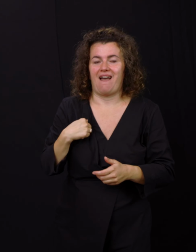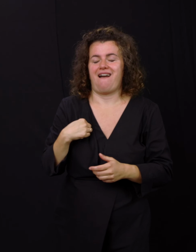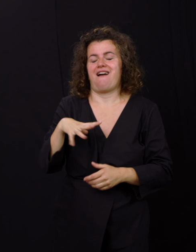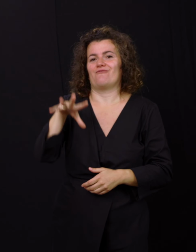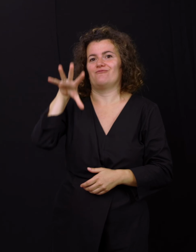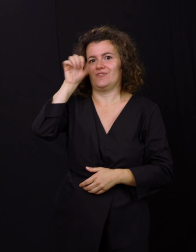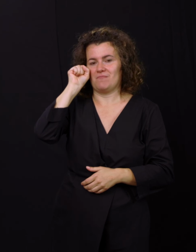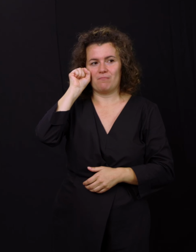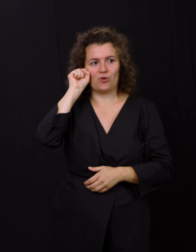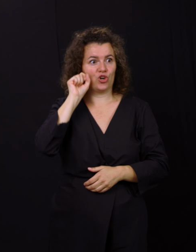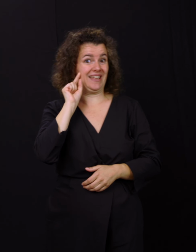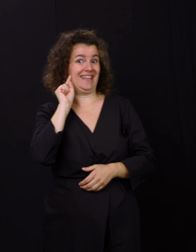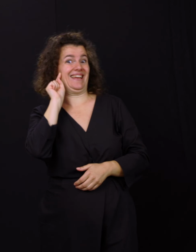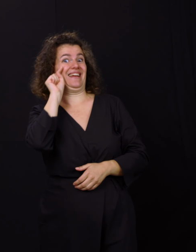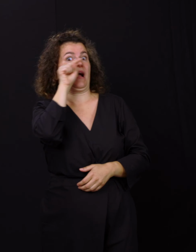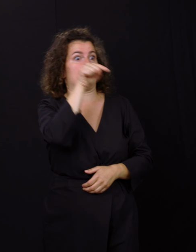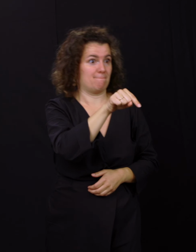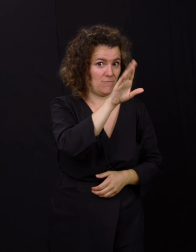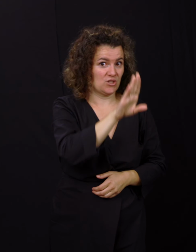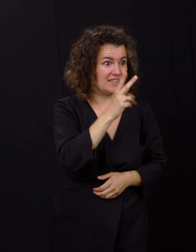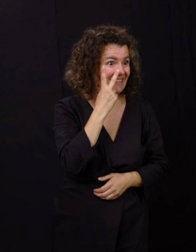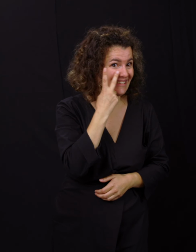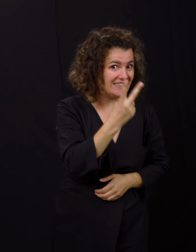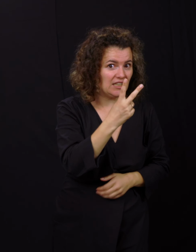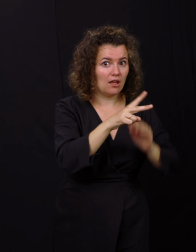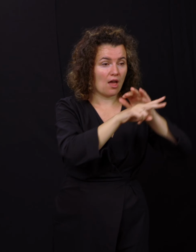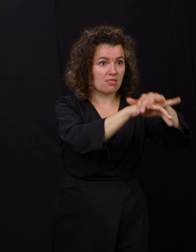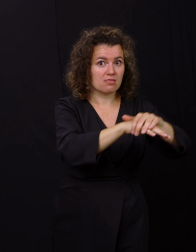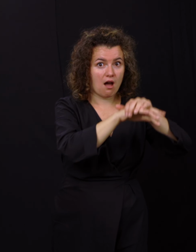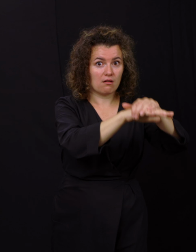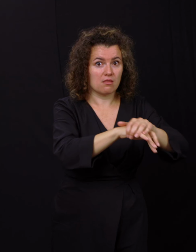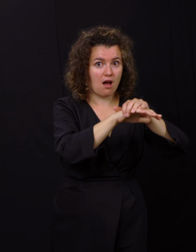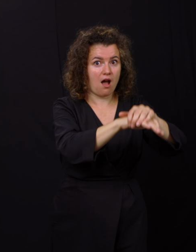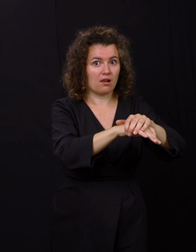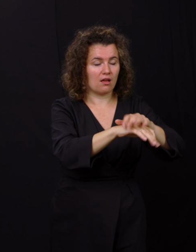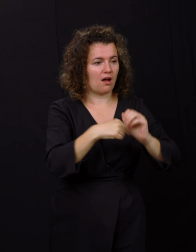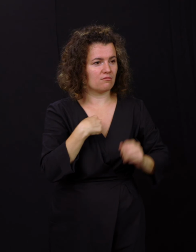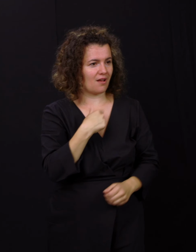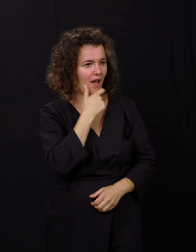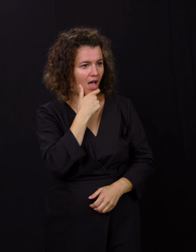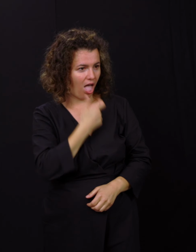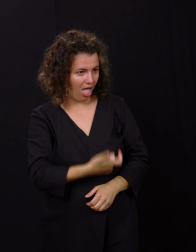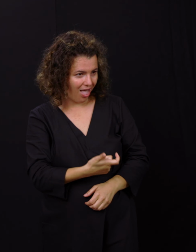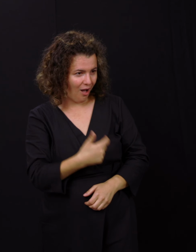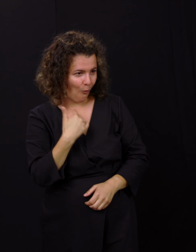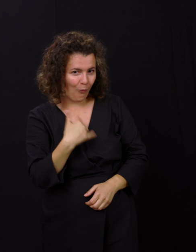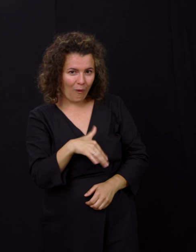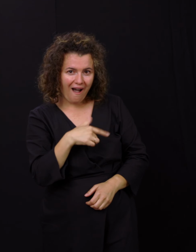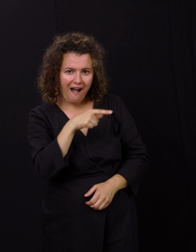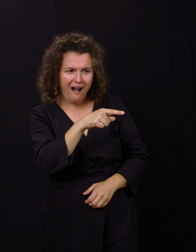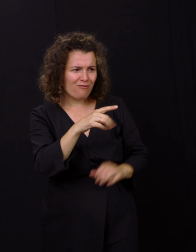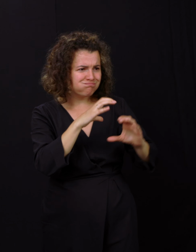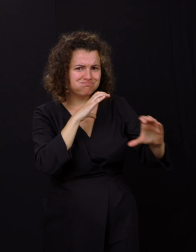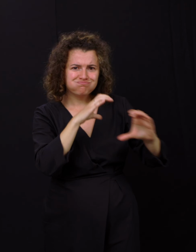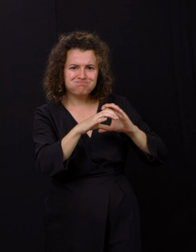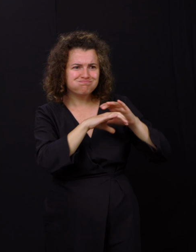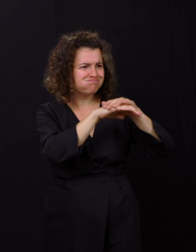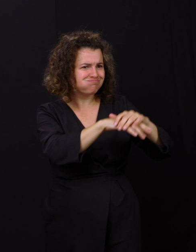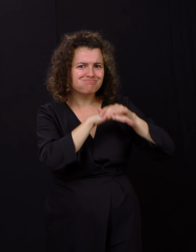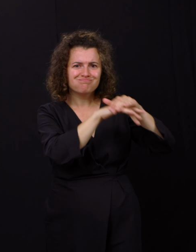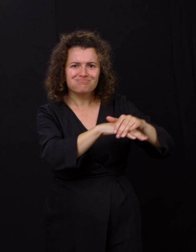was just amazed by the way these people were communicating. In